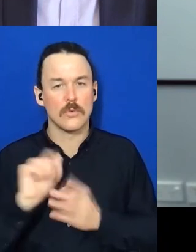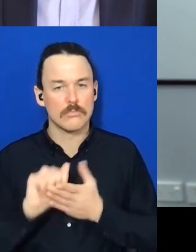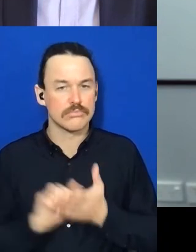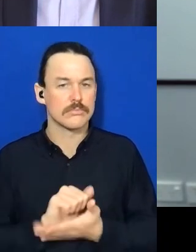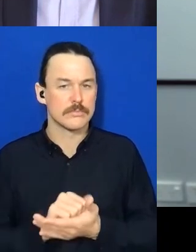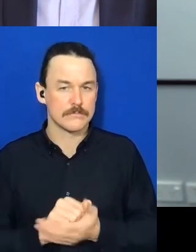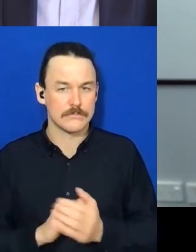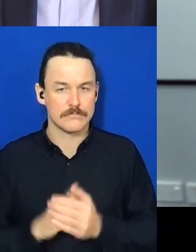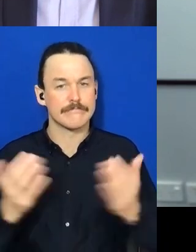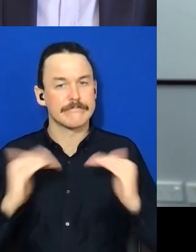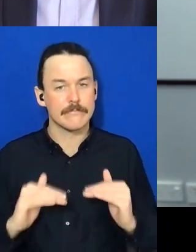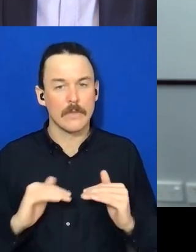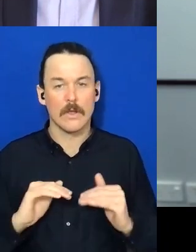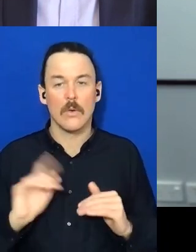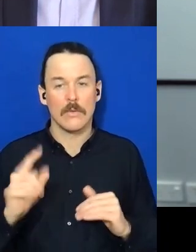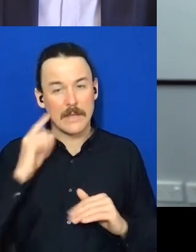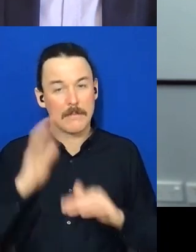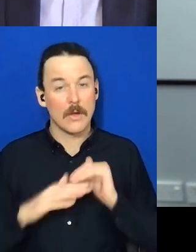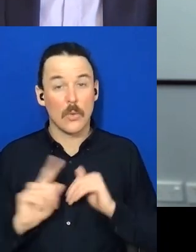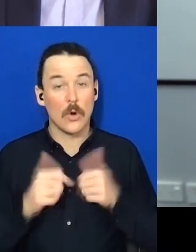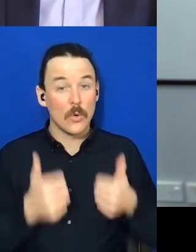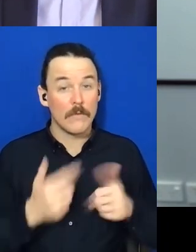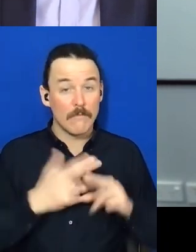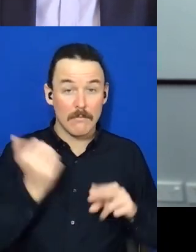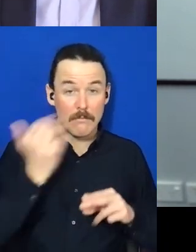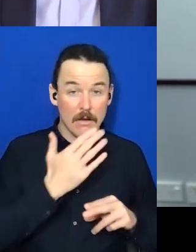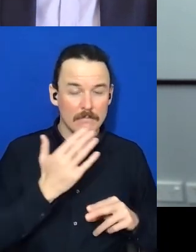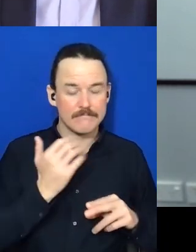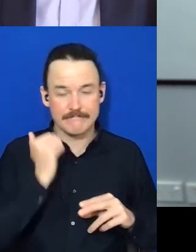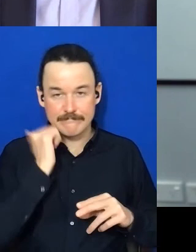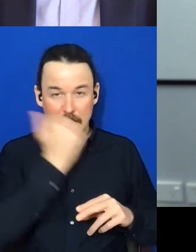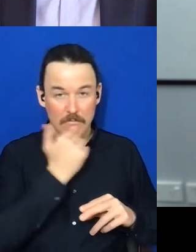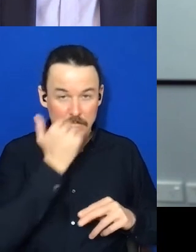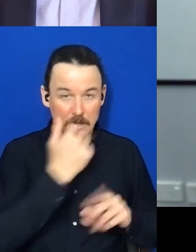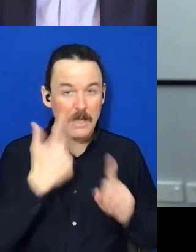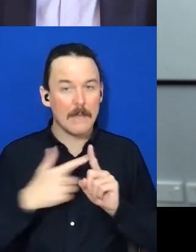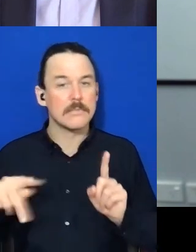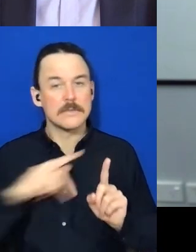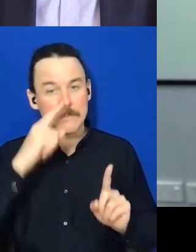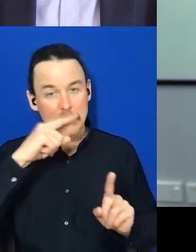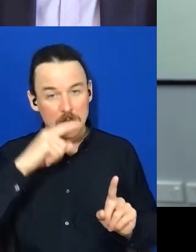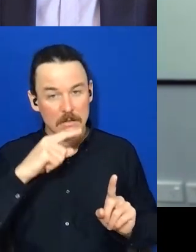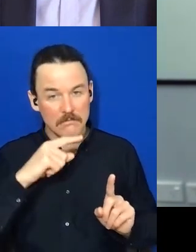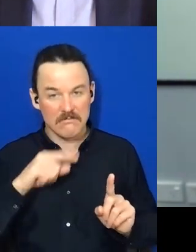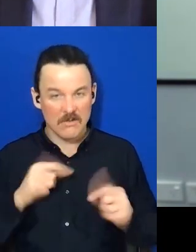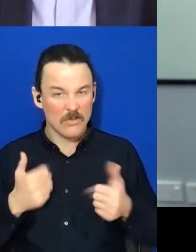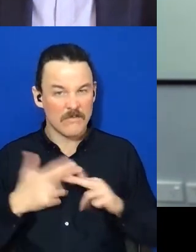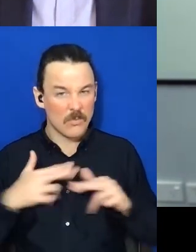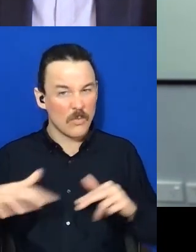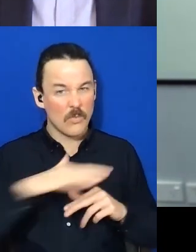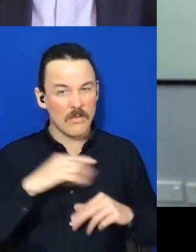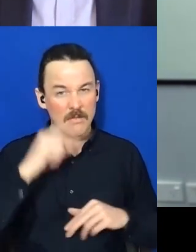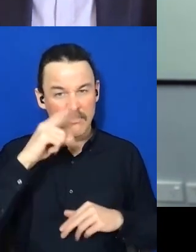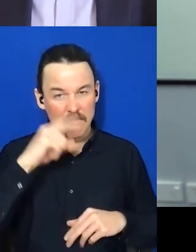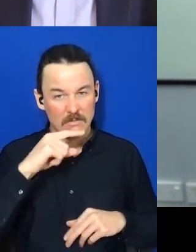good for Māori and Pacific people is actually good for all people. And if we keep thinking like that, I think we're on a